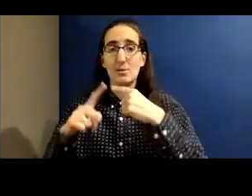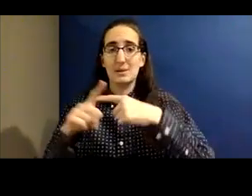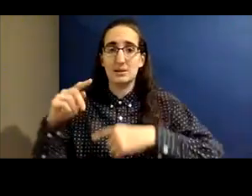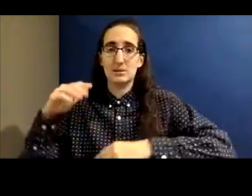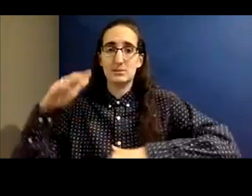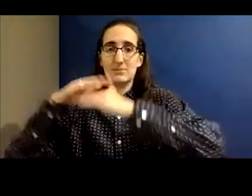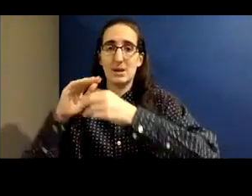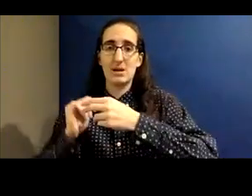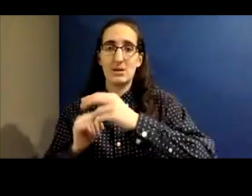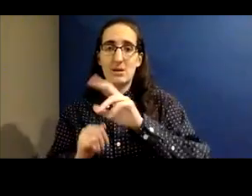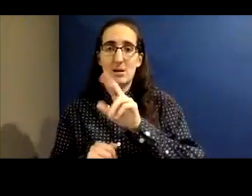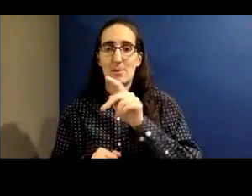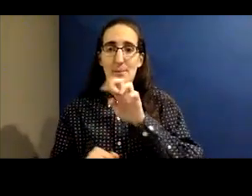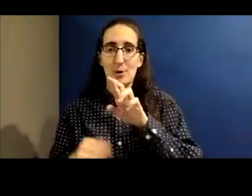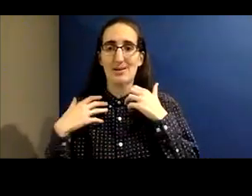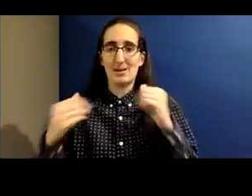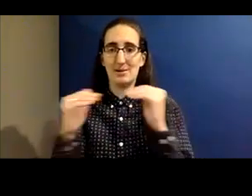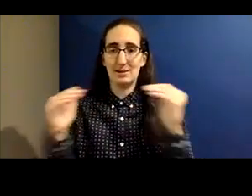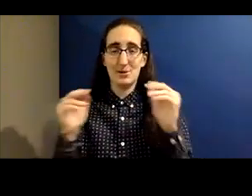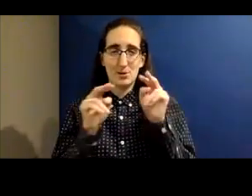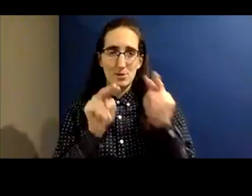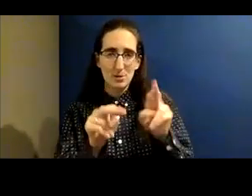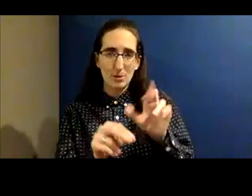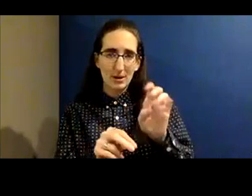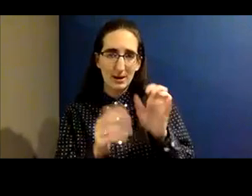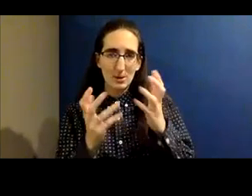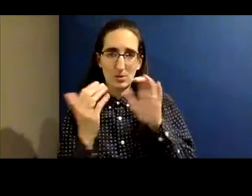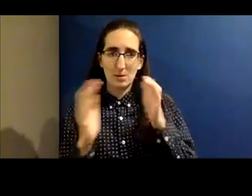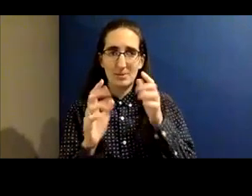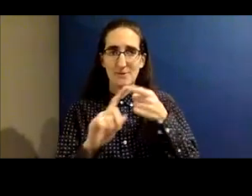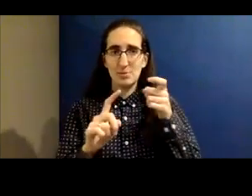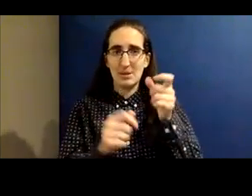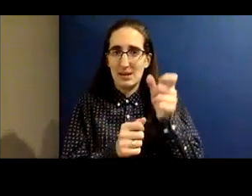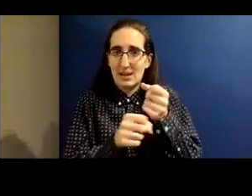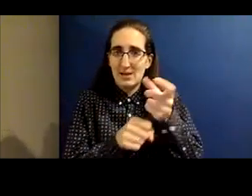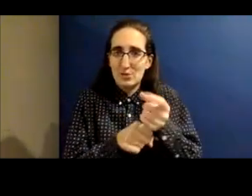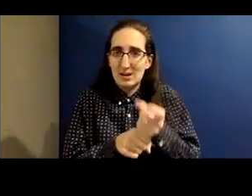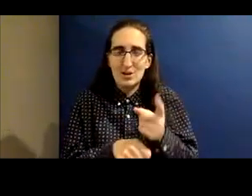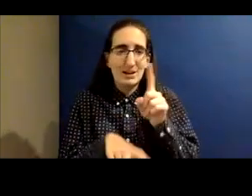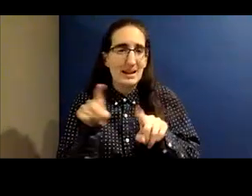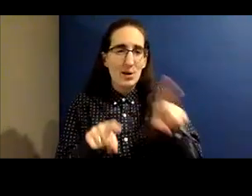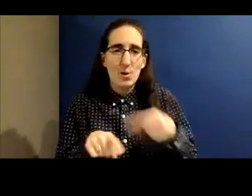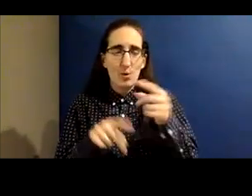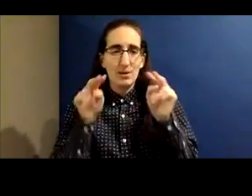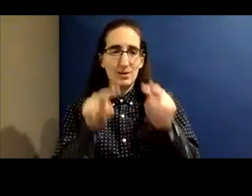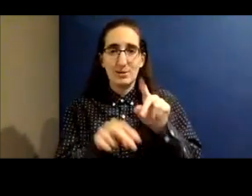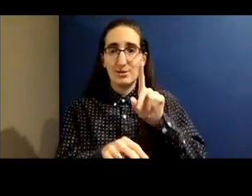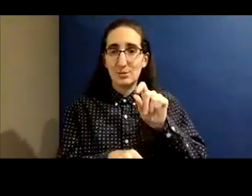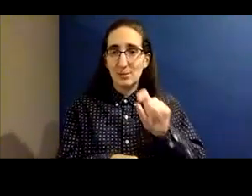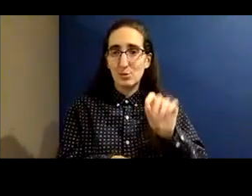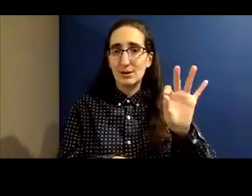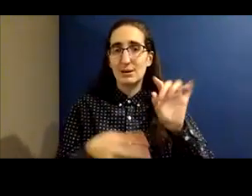level. So when we look at our rates and we want to compare rate from year to year, we can't just look at 20.9